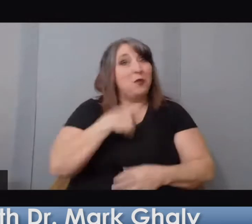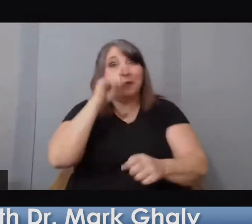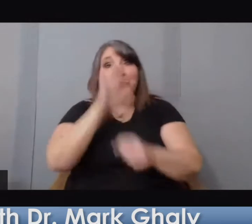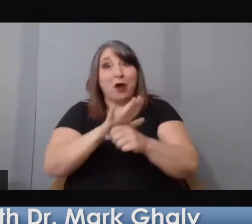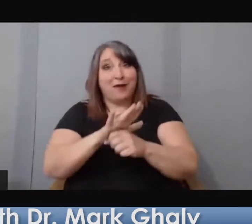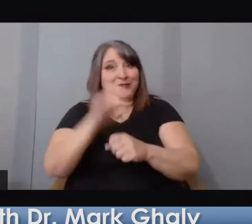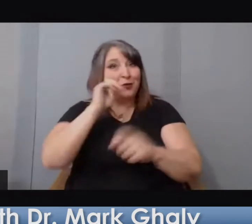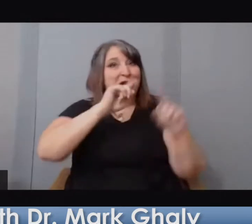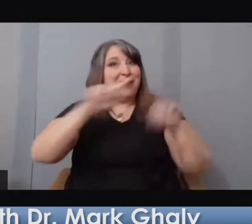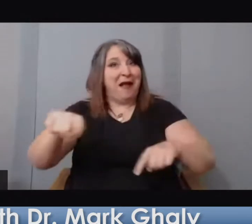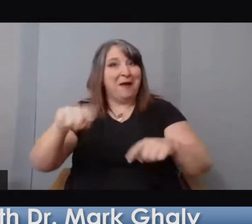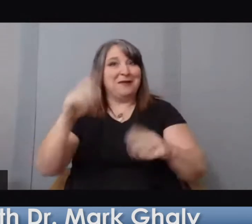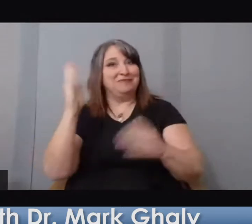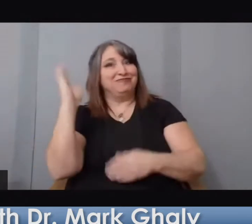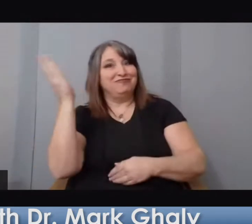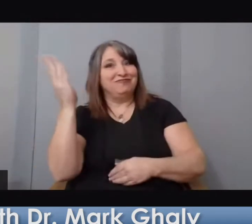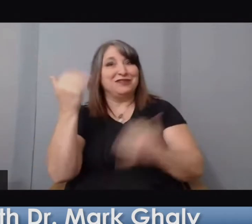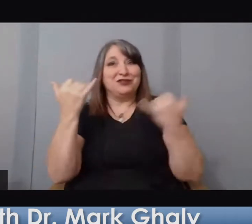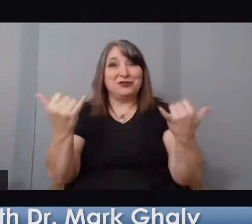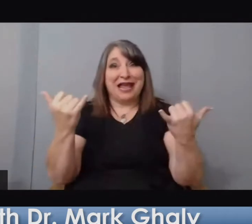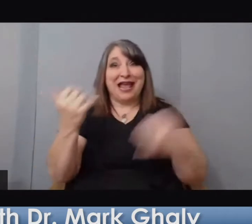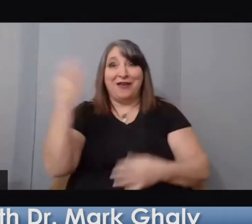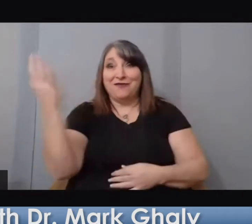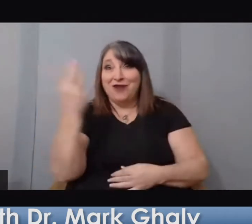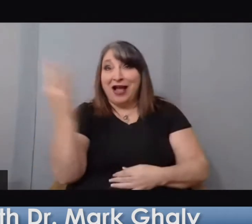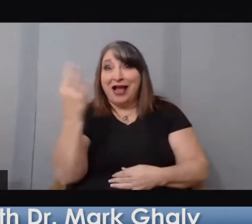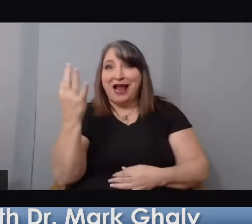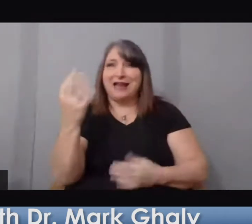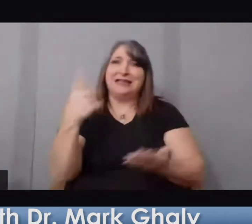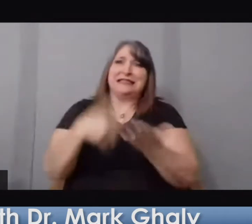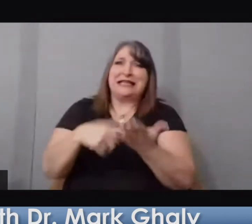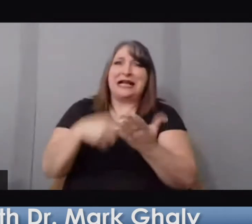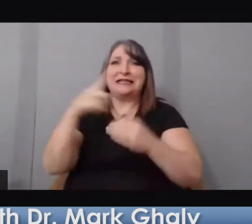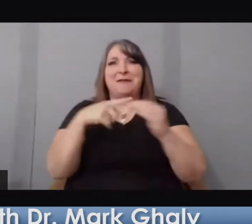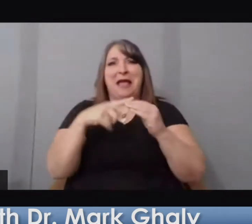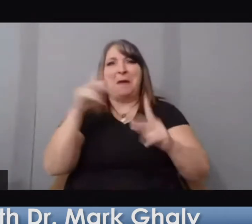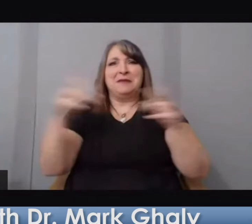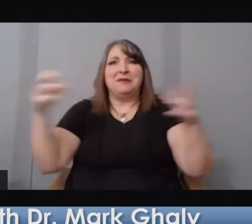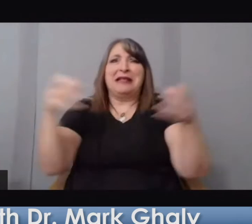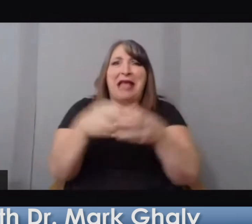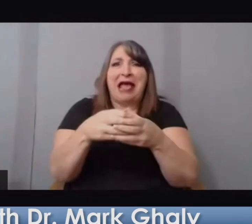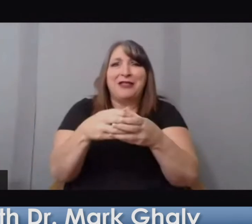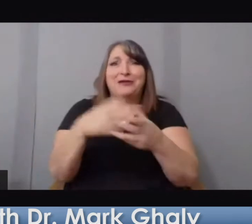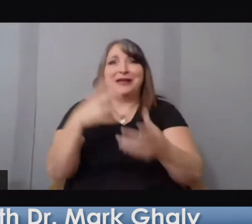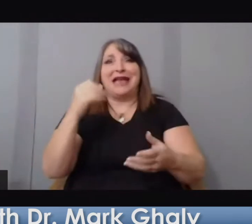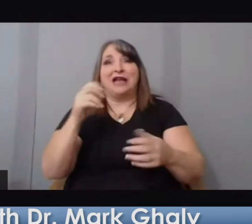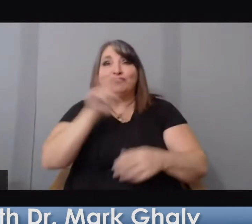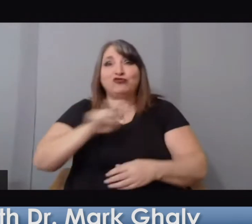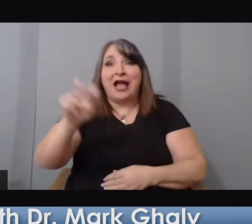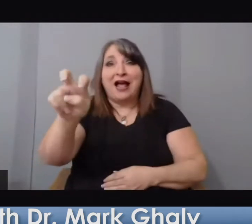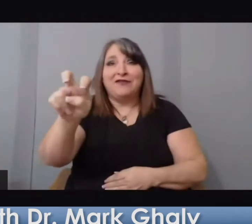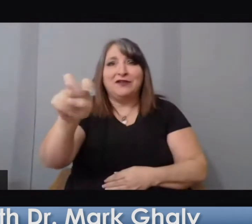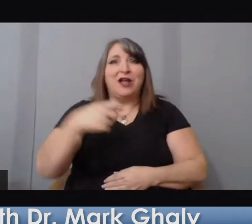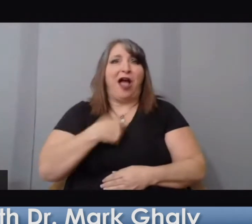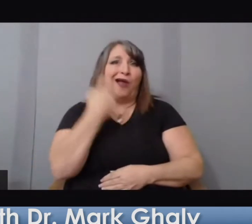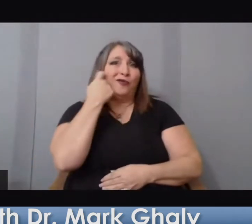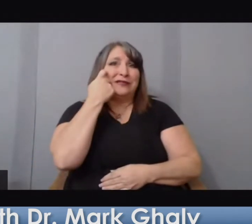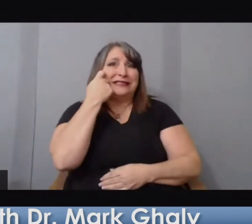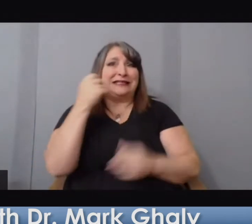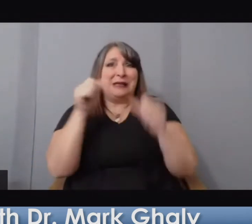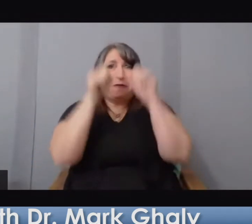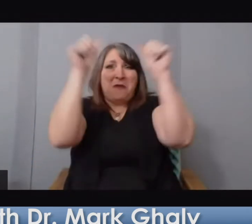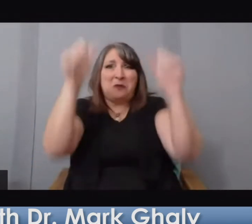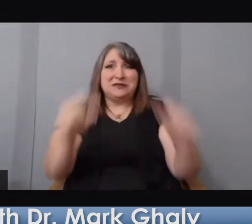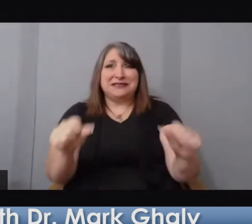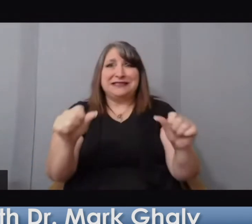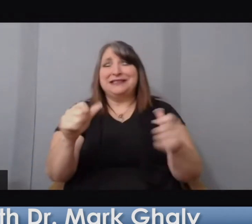to you today to talk a bit about gatherings and travel, our recently posted travel advisory. But